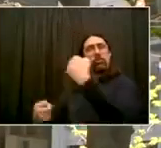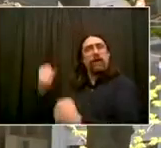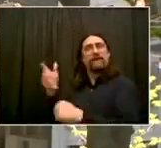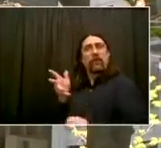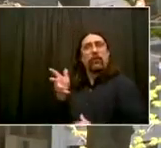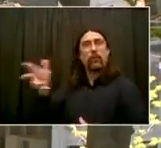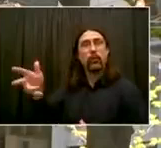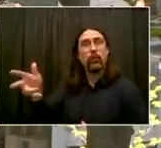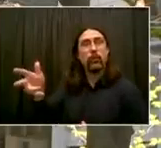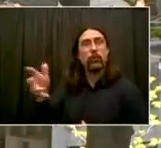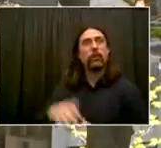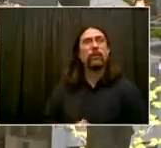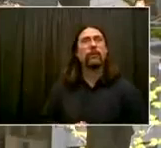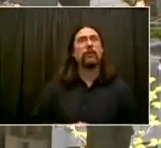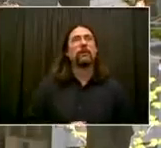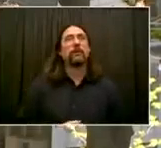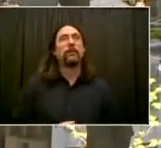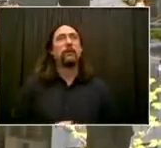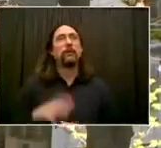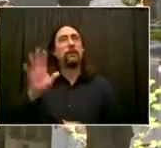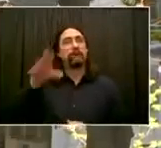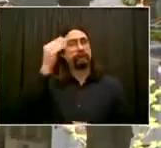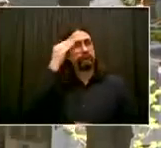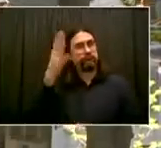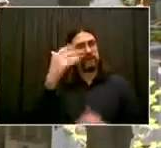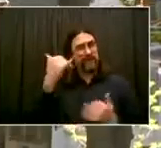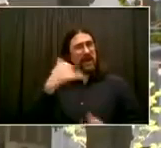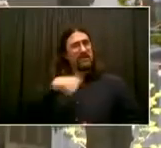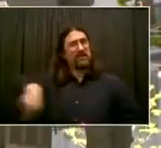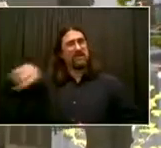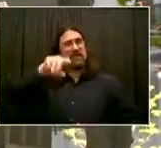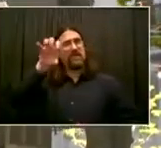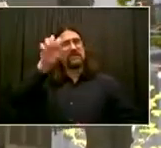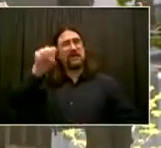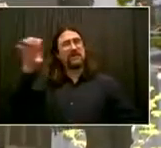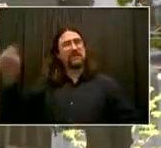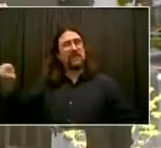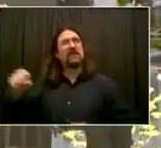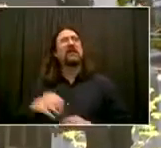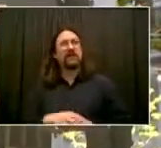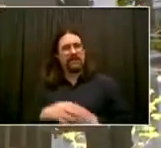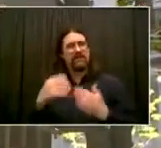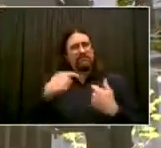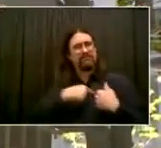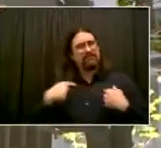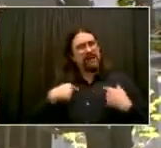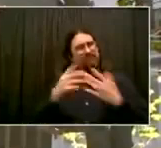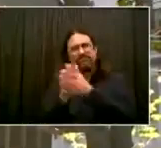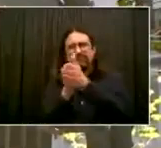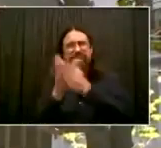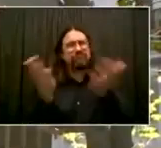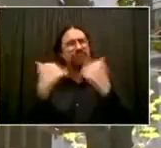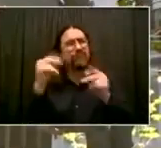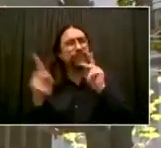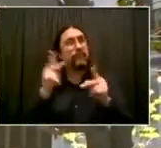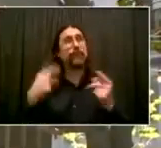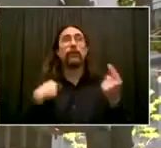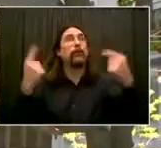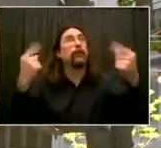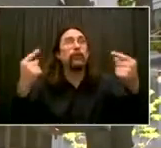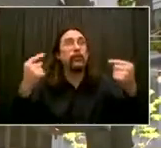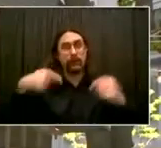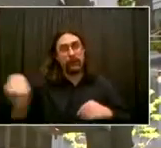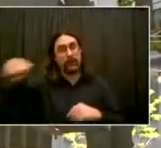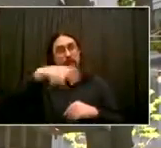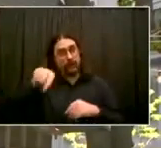free Shackburger card every time you get your vaccine. Even better than that, our 25 Shacks around New York City. Anytime